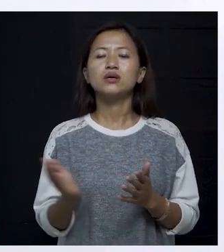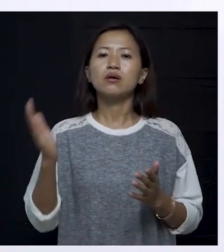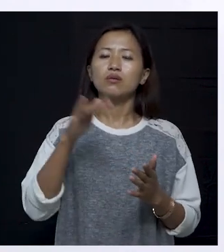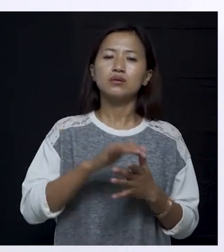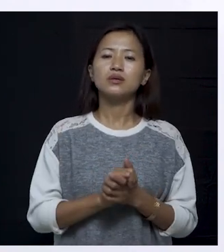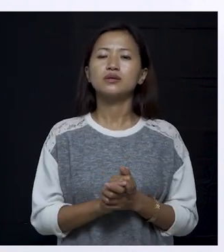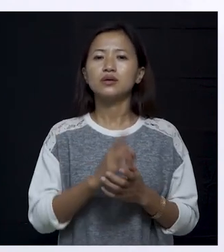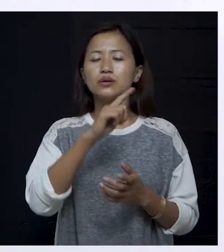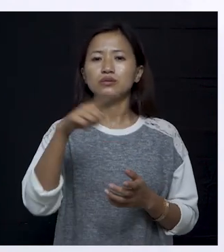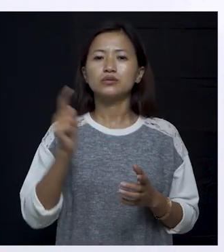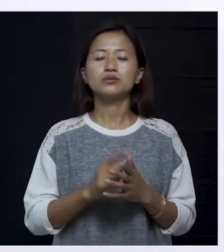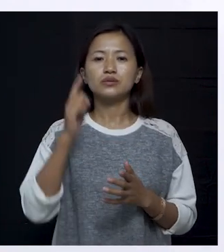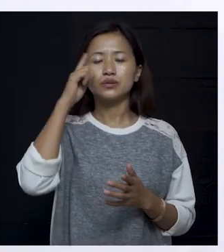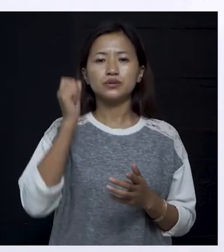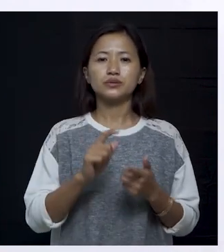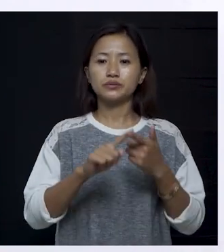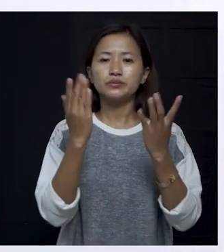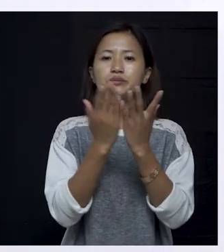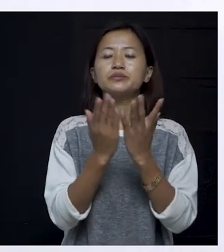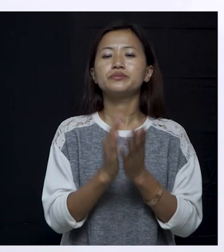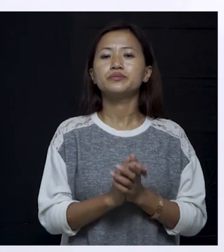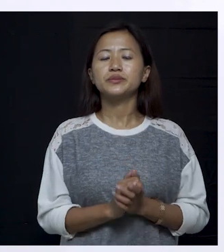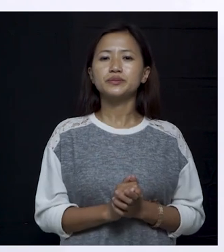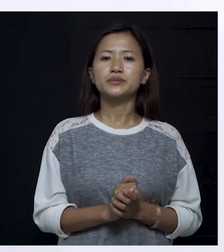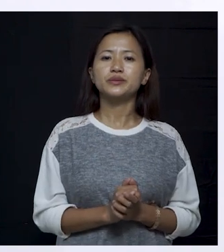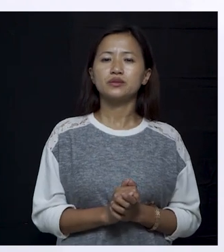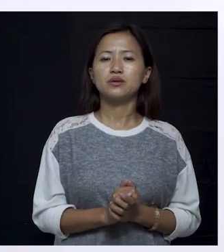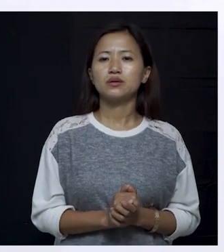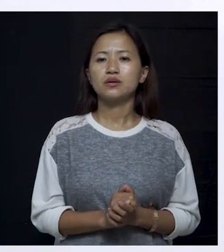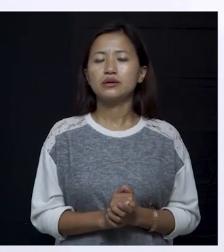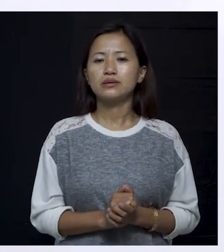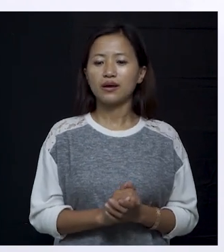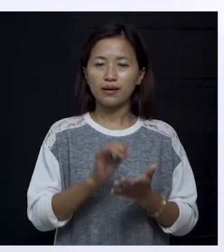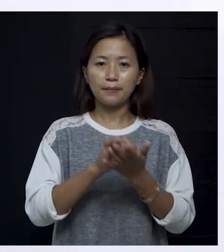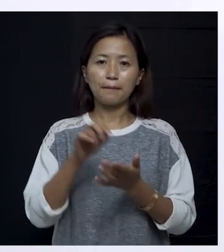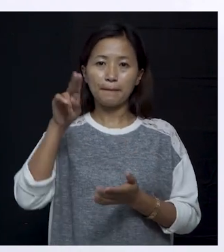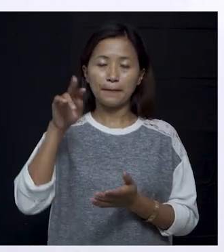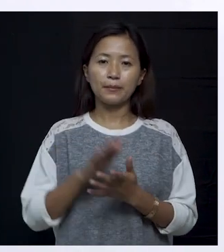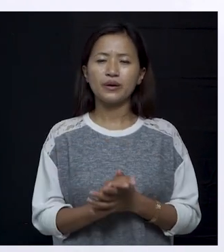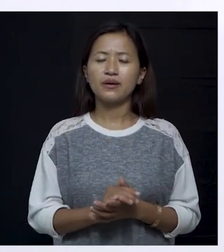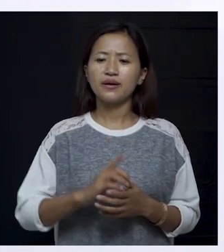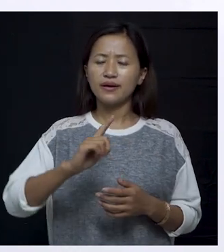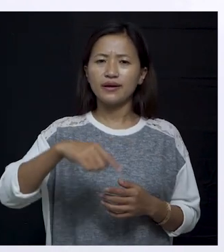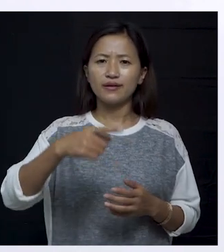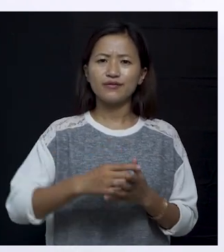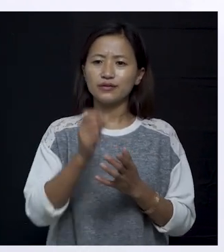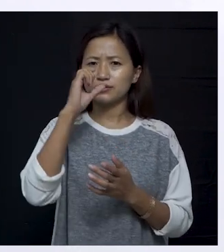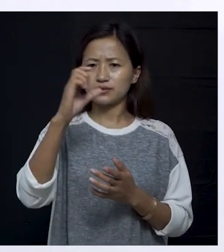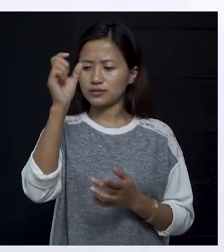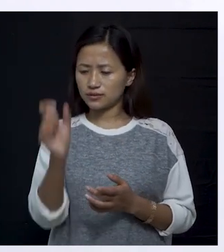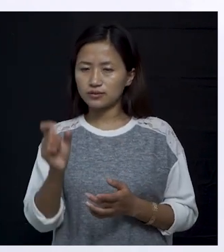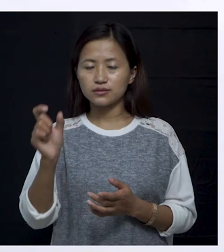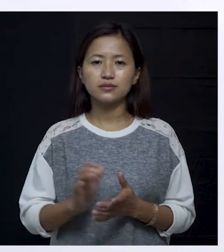the right to education. Right to education. That means every citizens, okay,